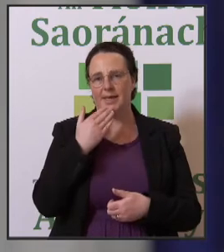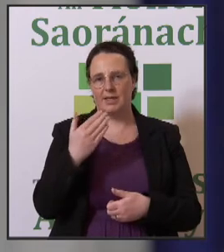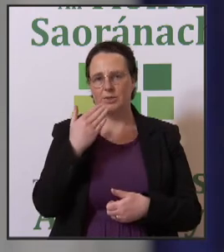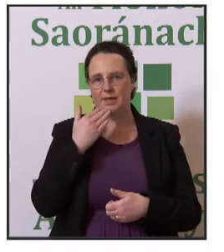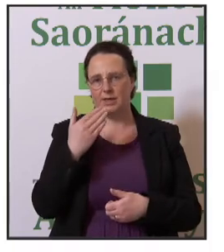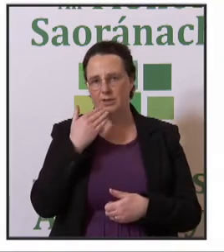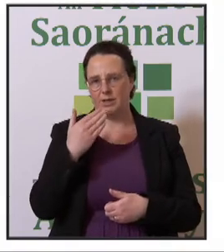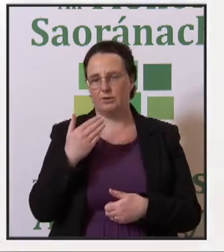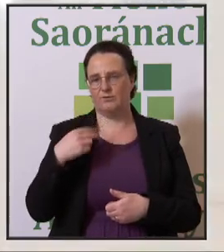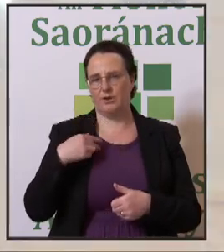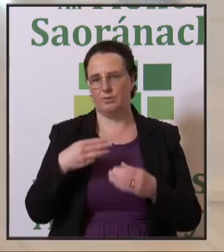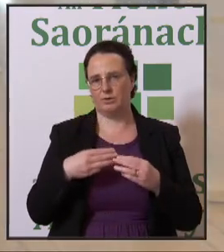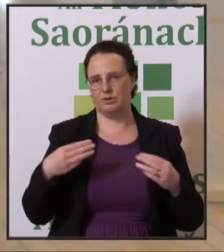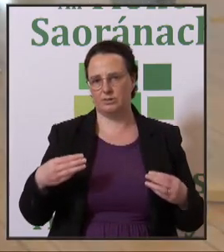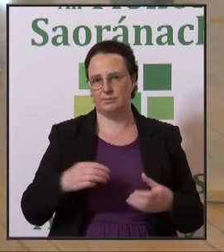galeir.